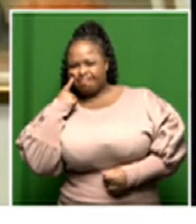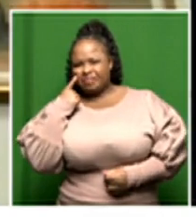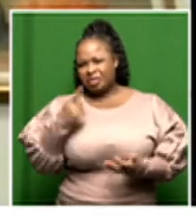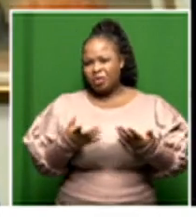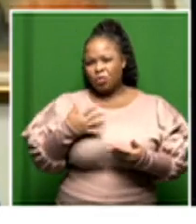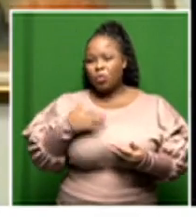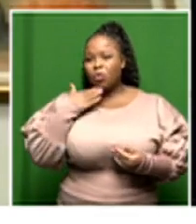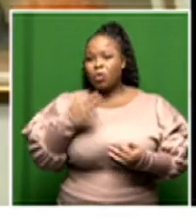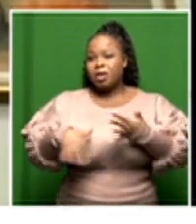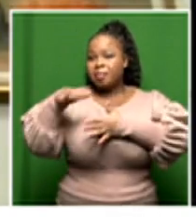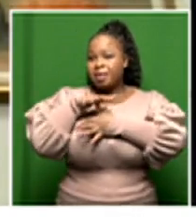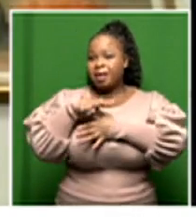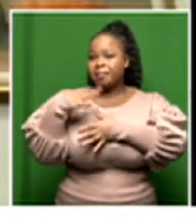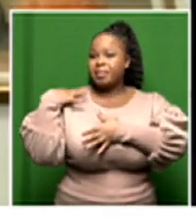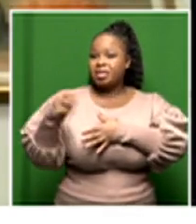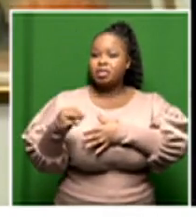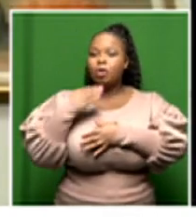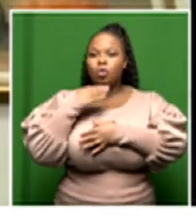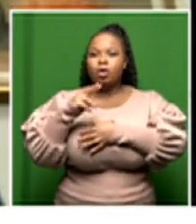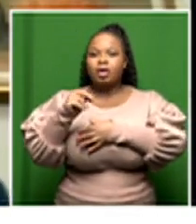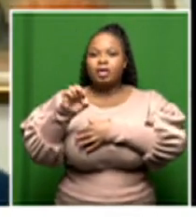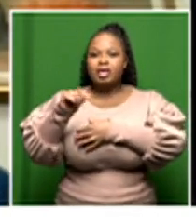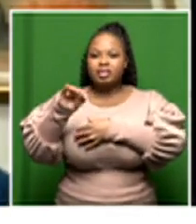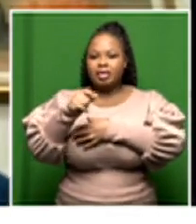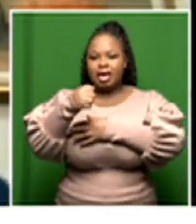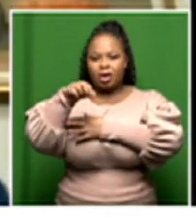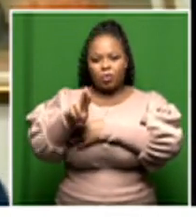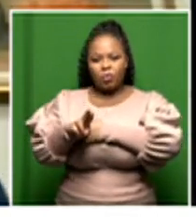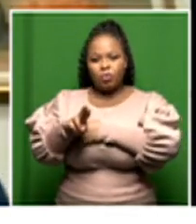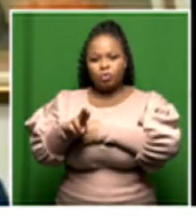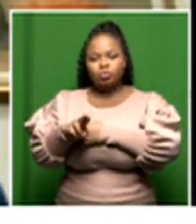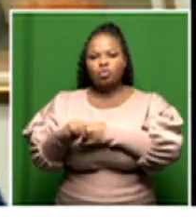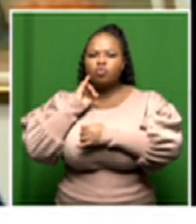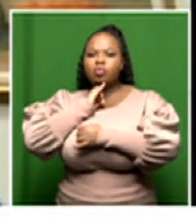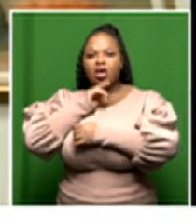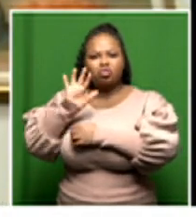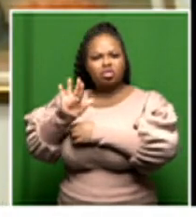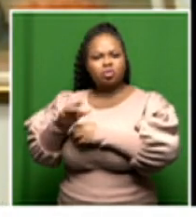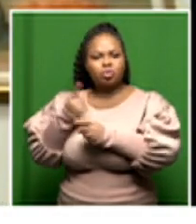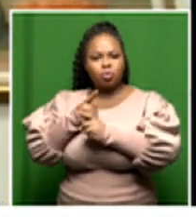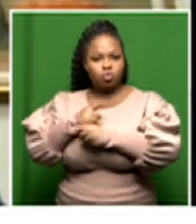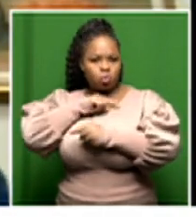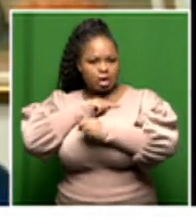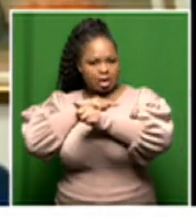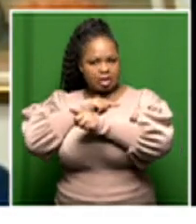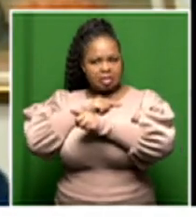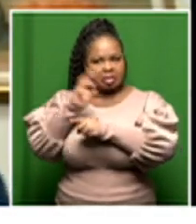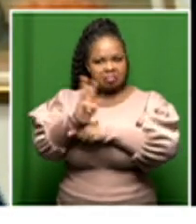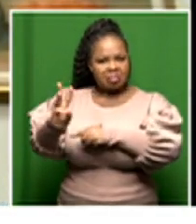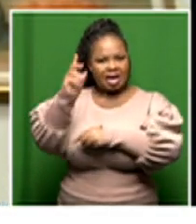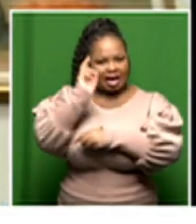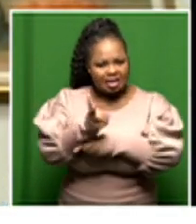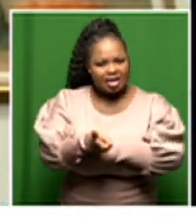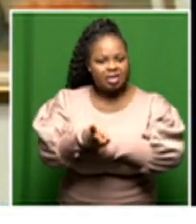Minister Netanyahu to assert a hawkish character so that he's then called on